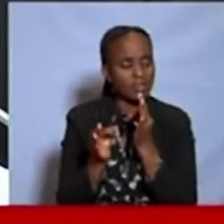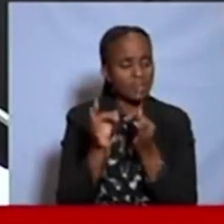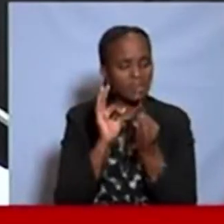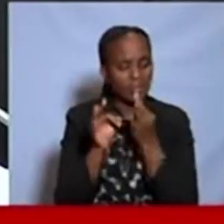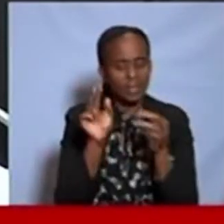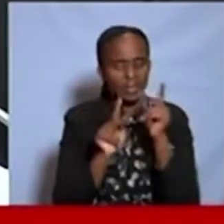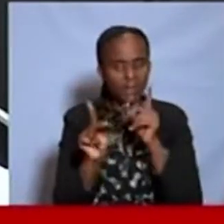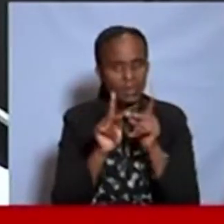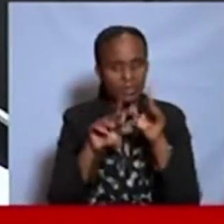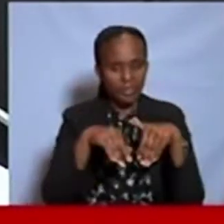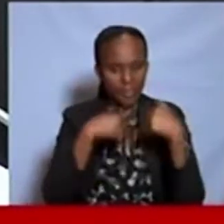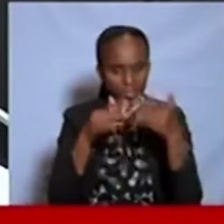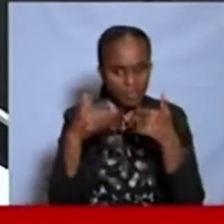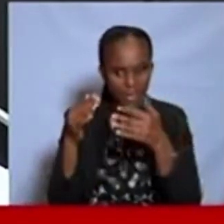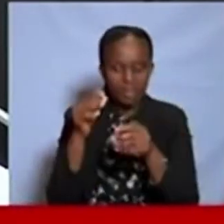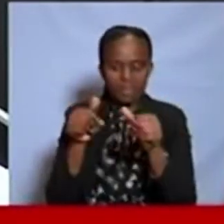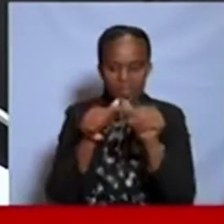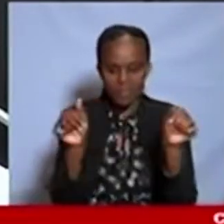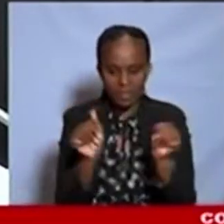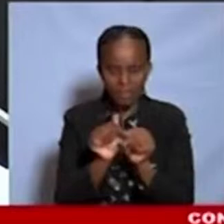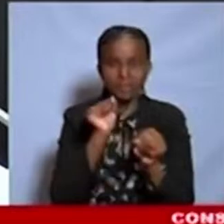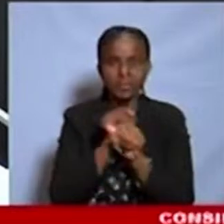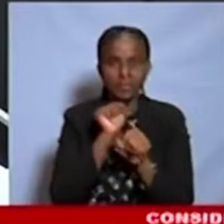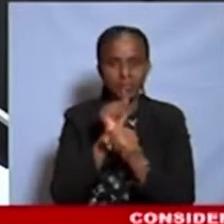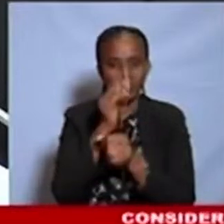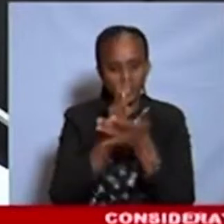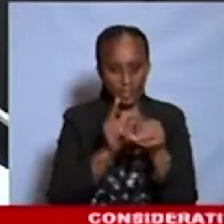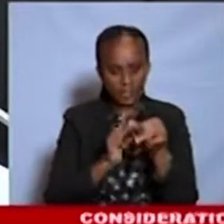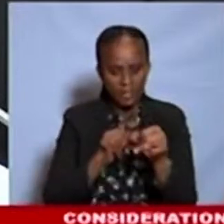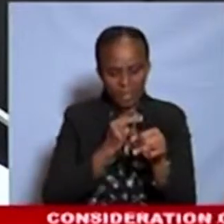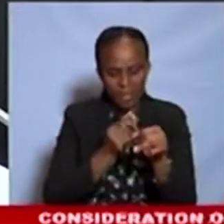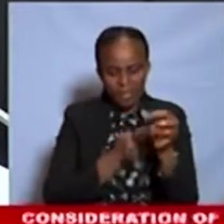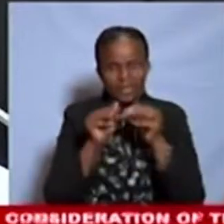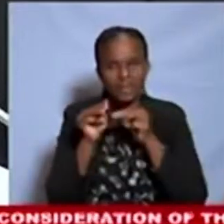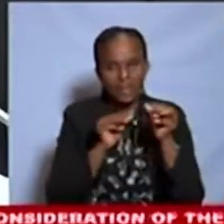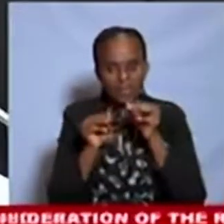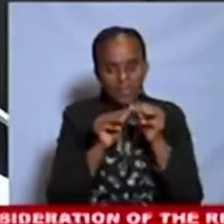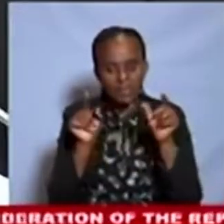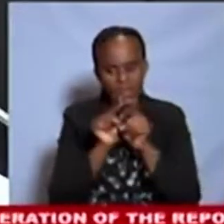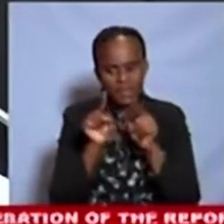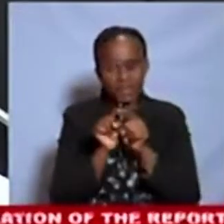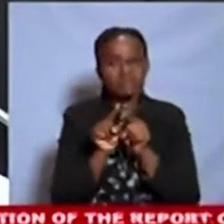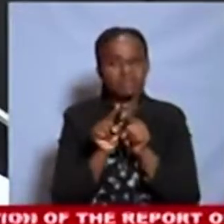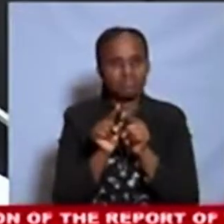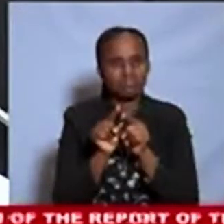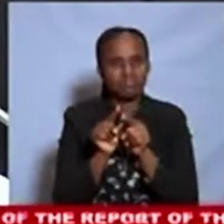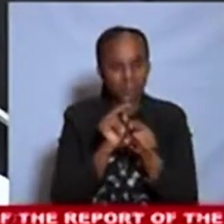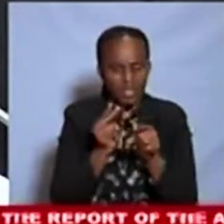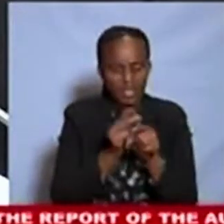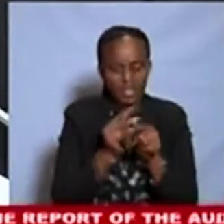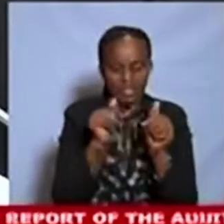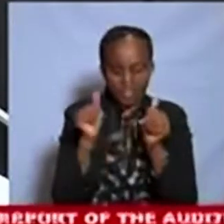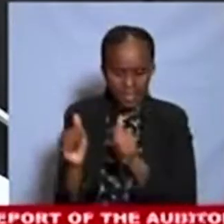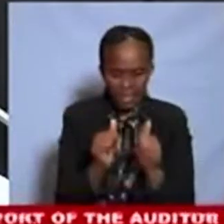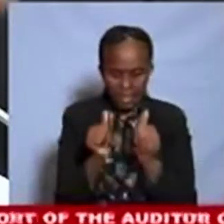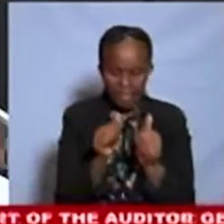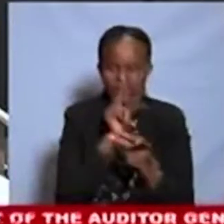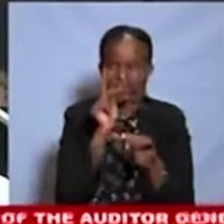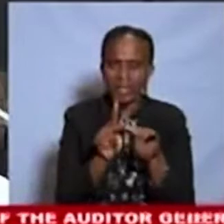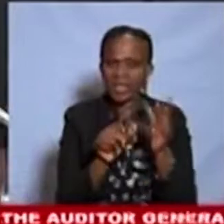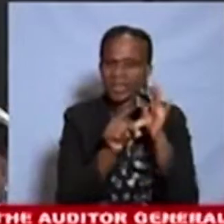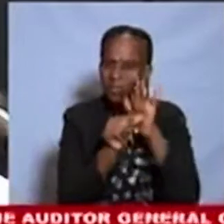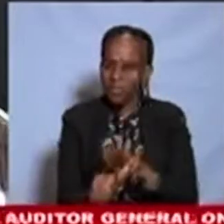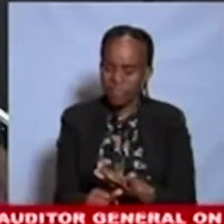people are to deliver the general workforce. Otherwise, sometimes as management, we act we act in the way we act in order to